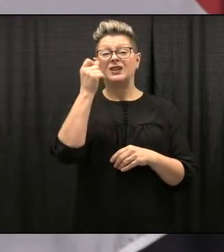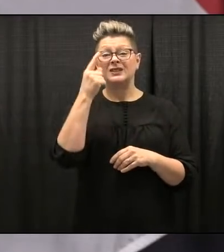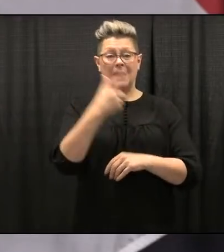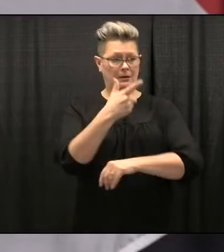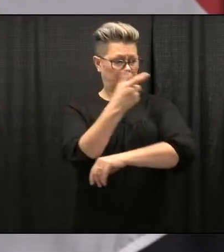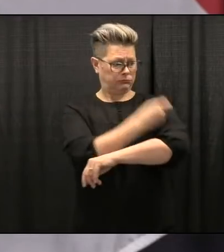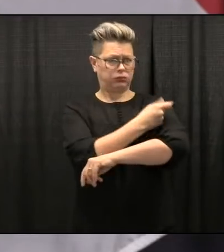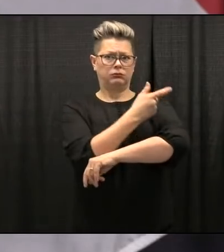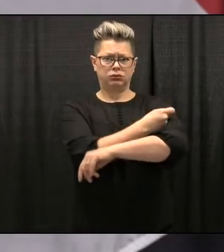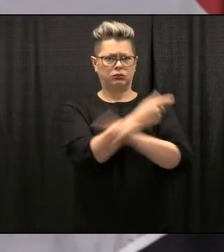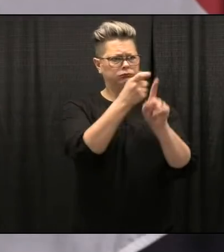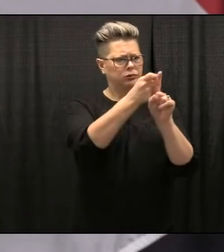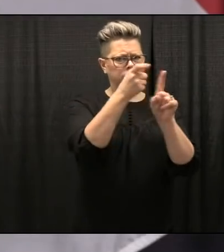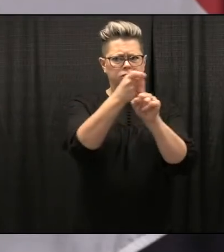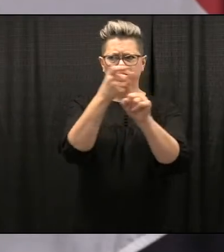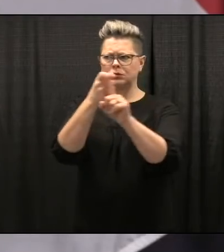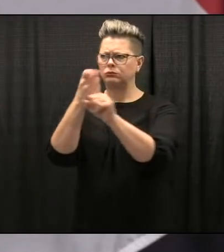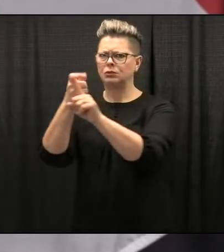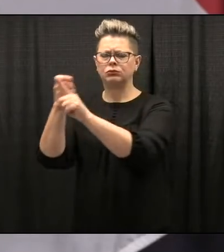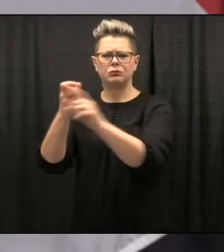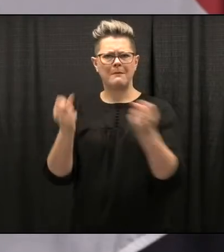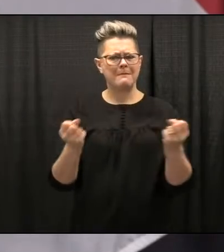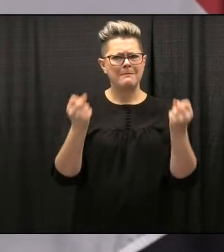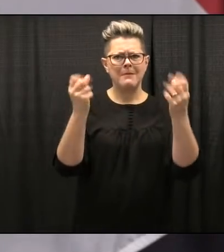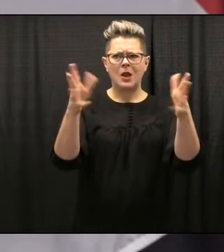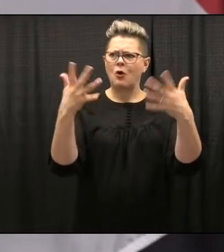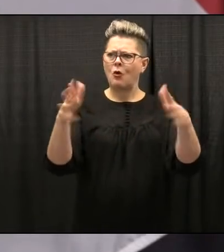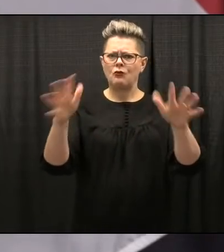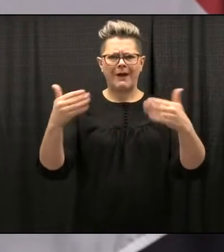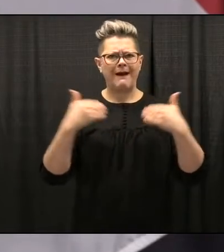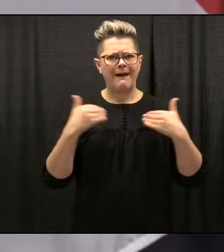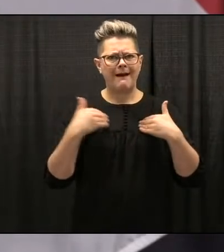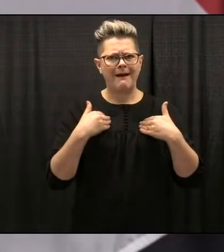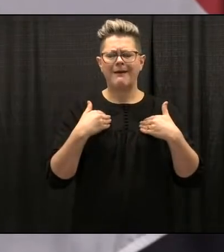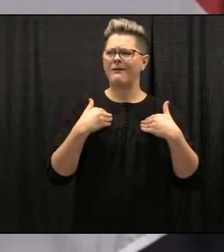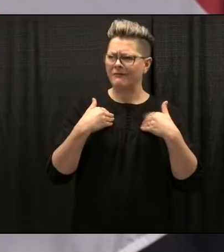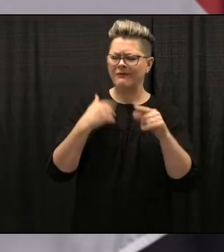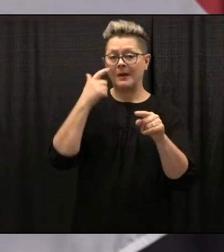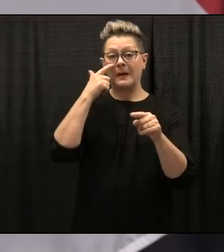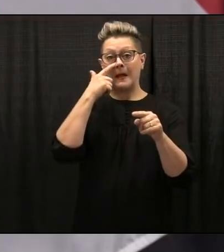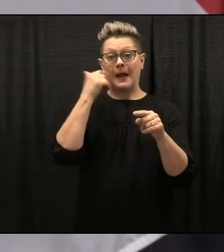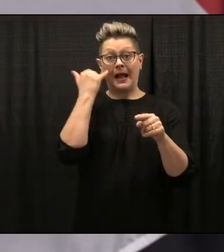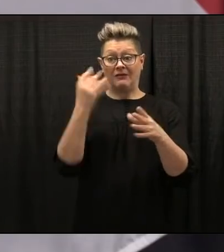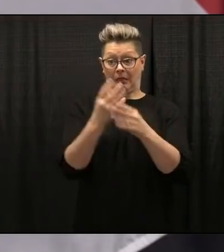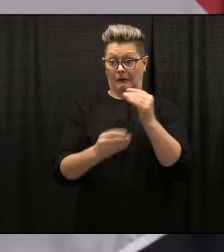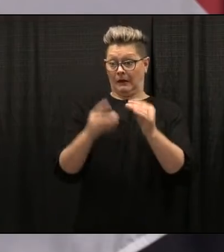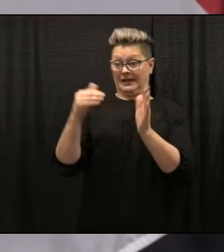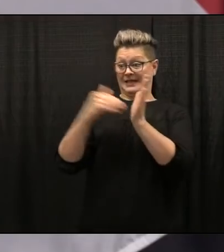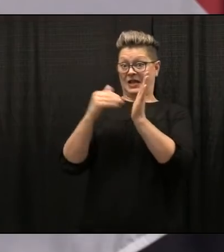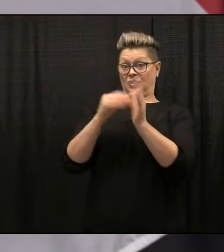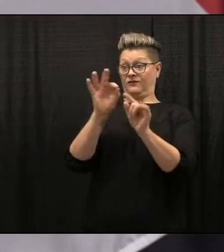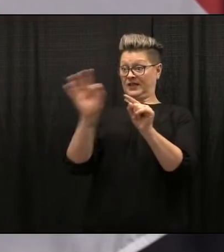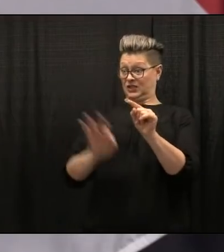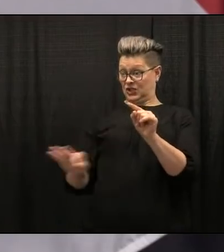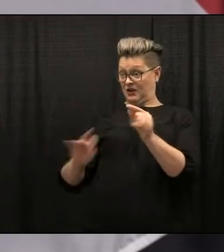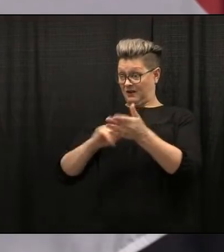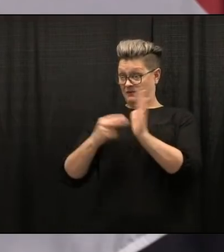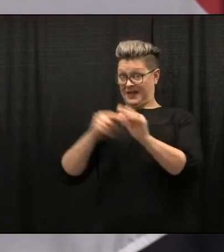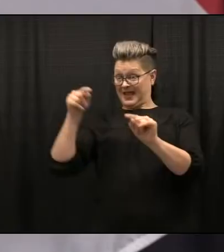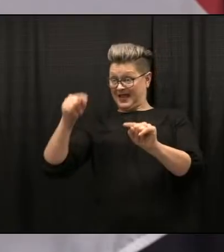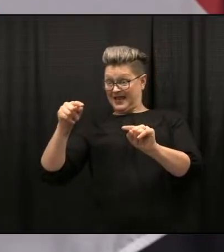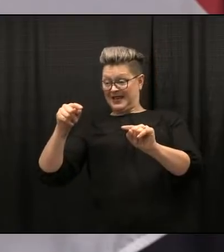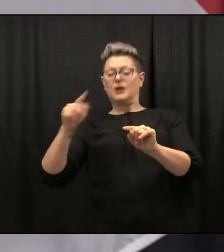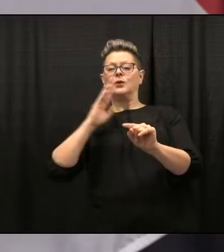and the current COVID-19 situation in the province, Dr. Fitzgerald and her team in public health will be adjusting the alert level to move